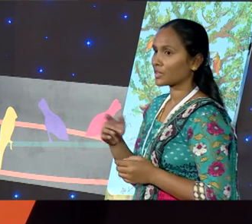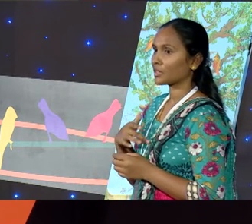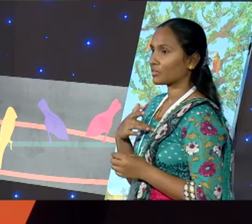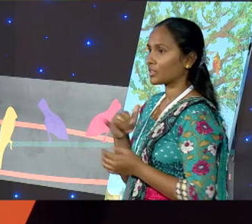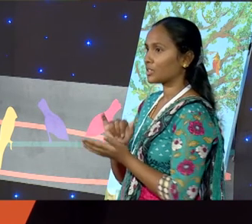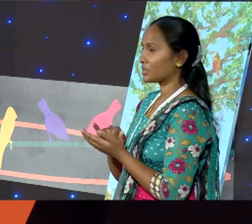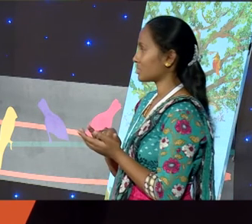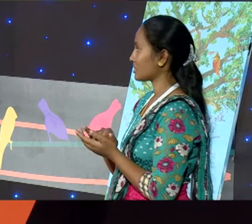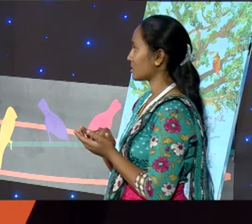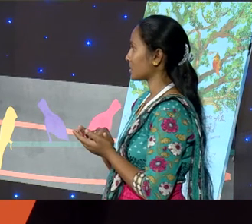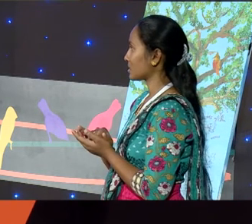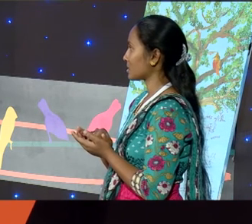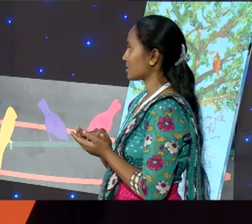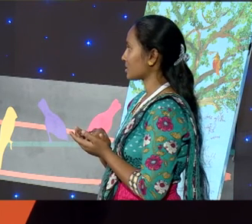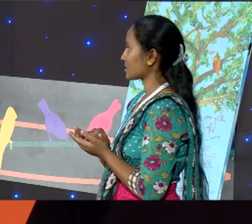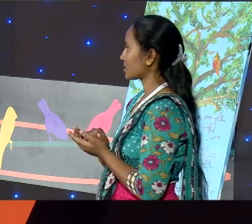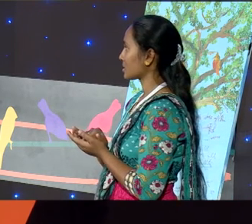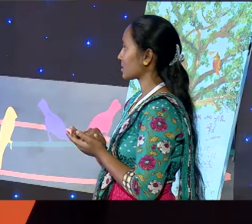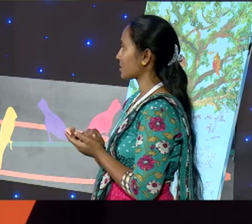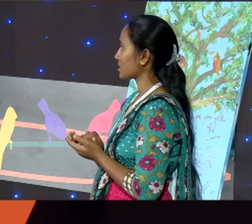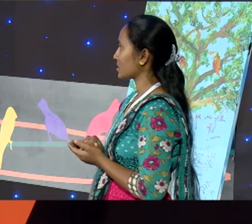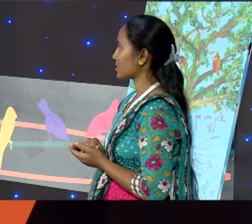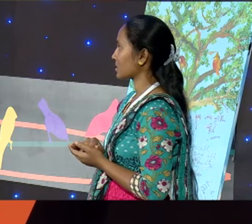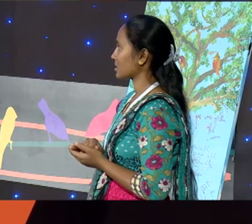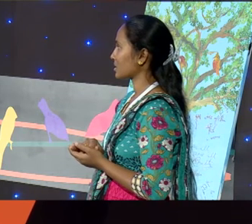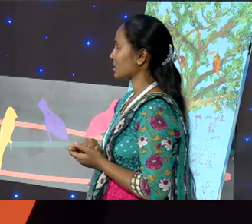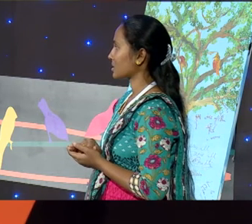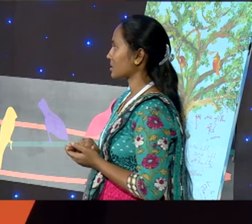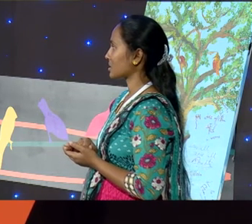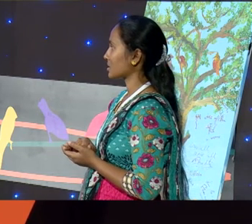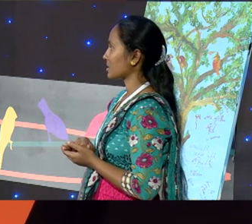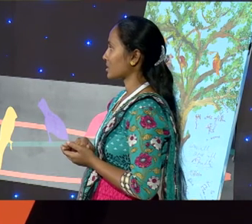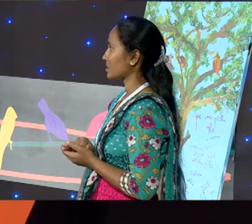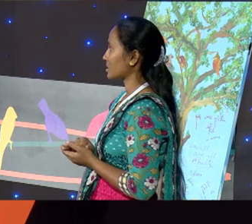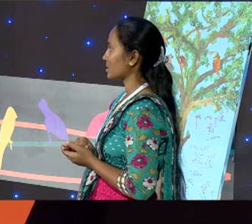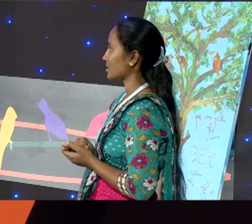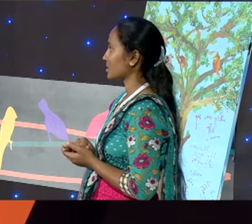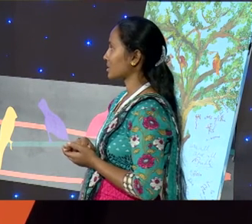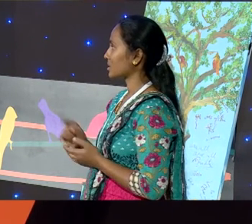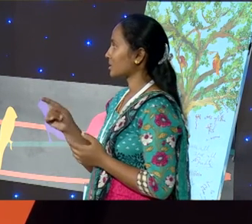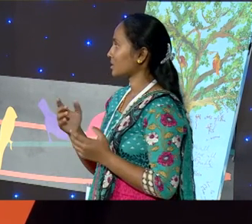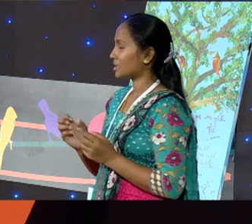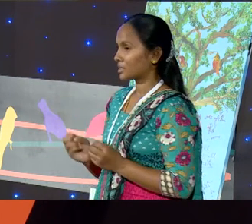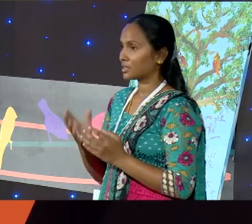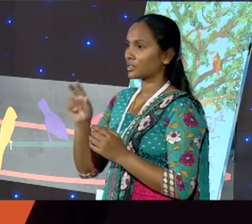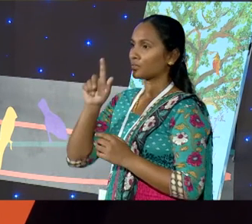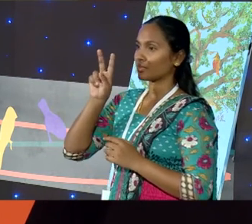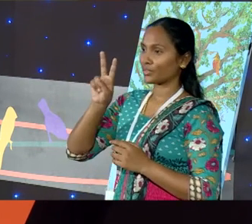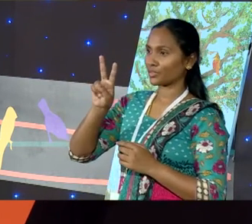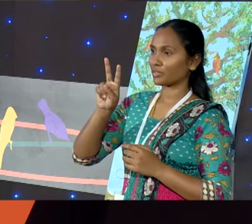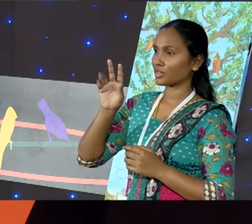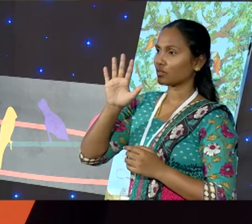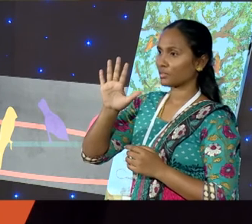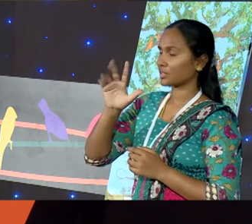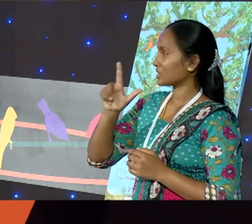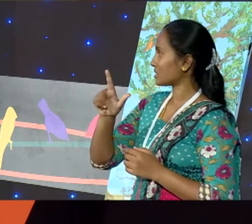prove them wrong, and I slogged through for the entrance for 3 months. And when the result was out, I scored 52nd rank nationally, and I defeated